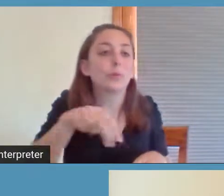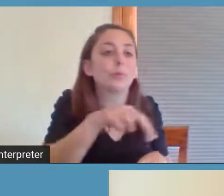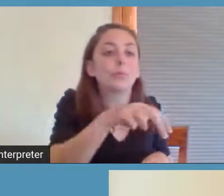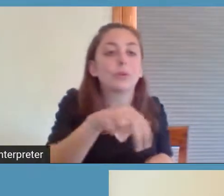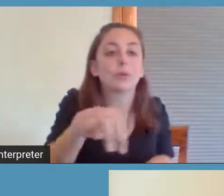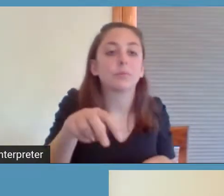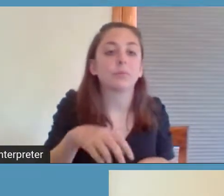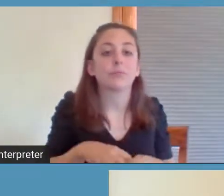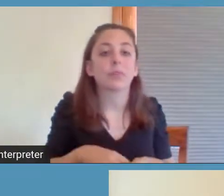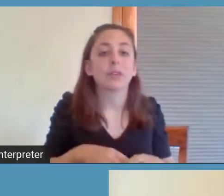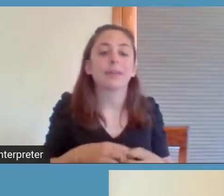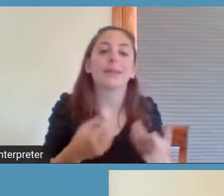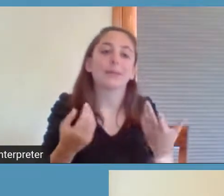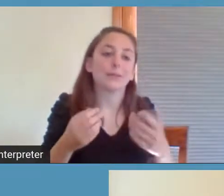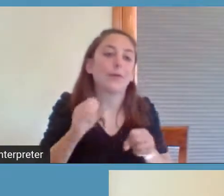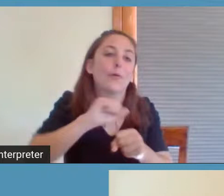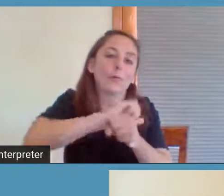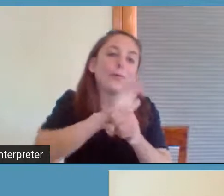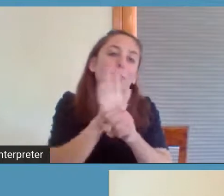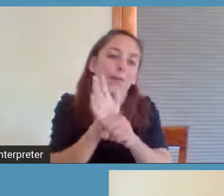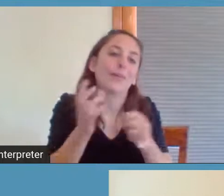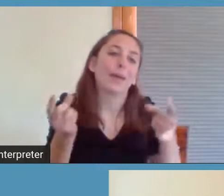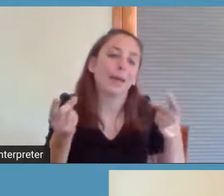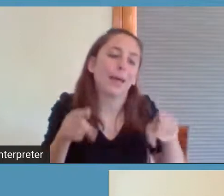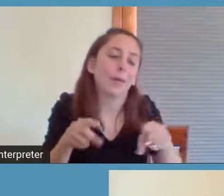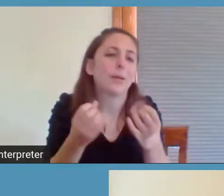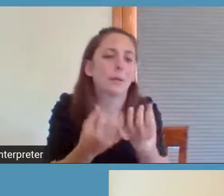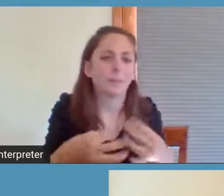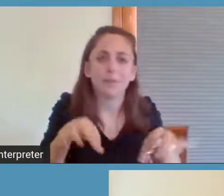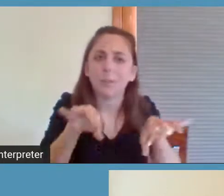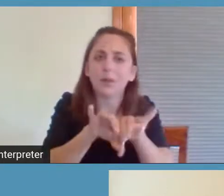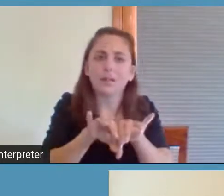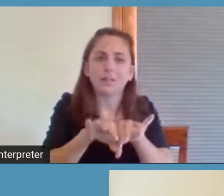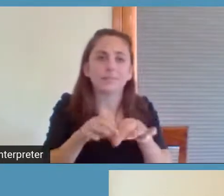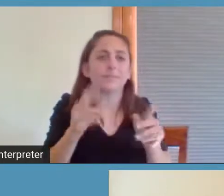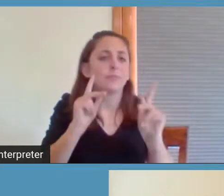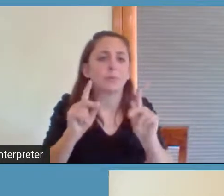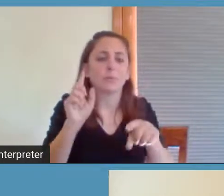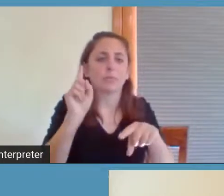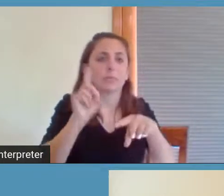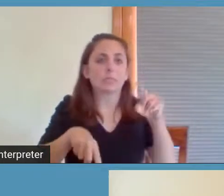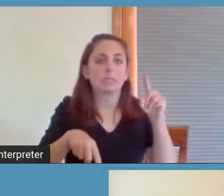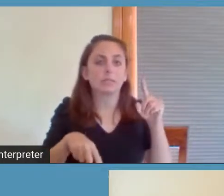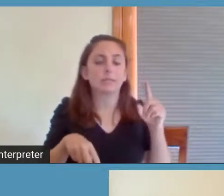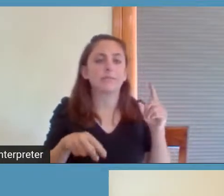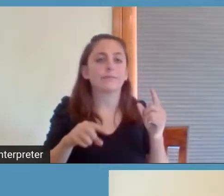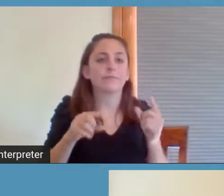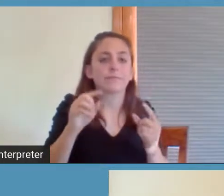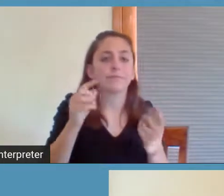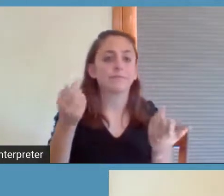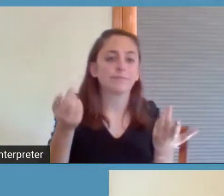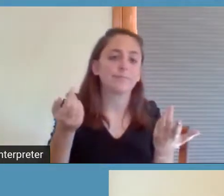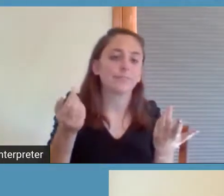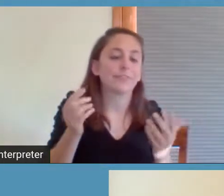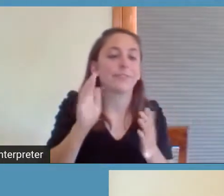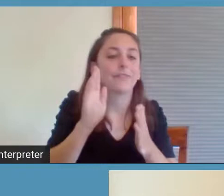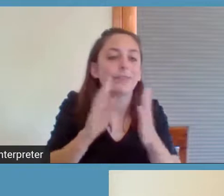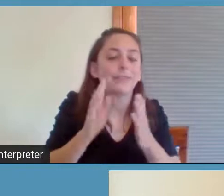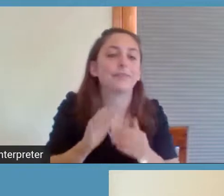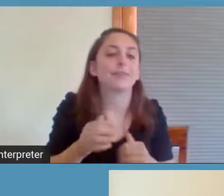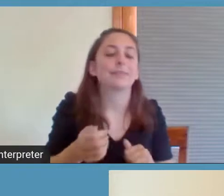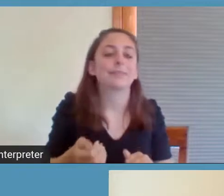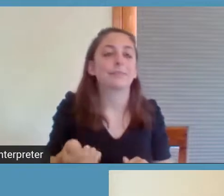But during the pandemic, it was important to have that because people can't do that in real life. As opposed to 2010